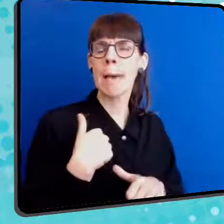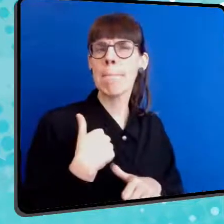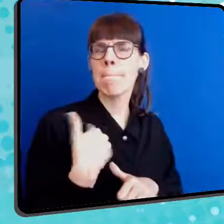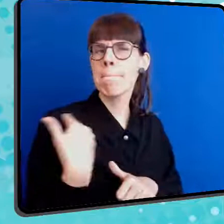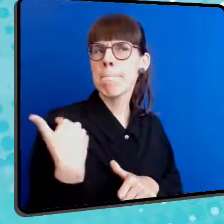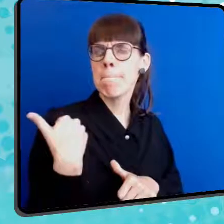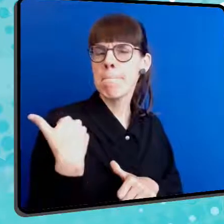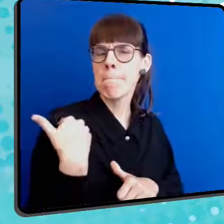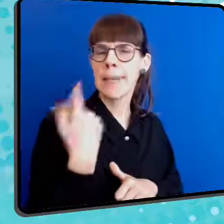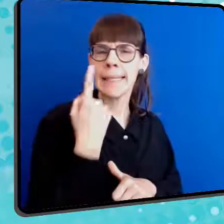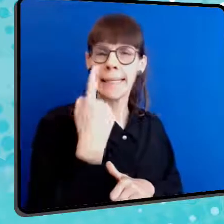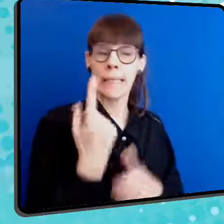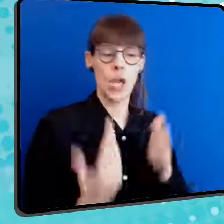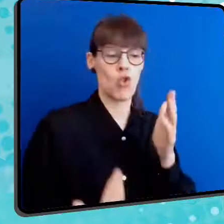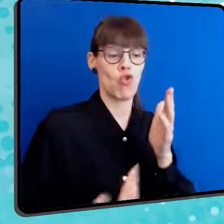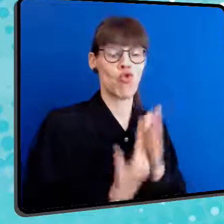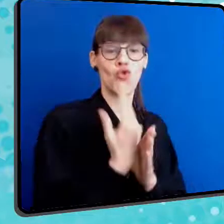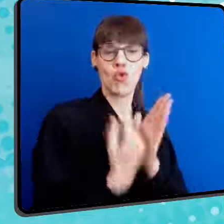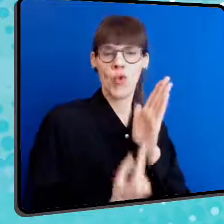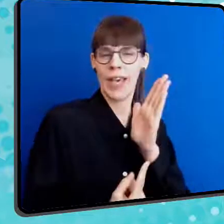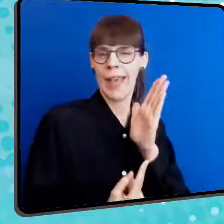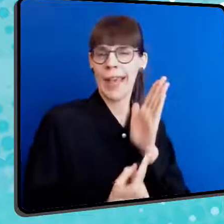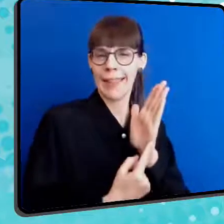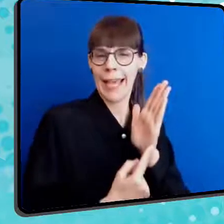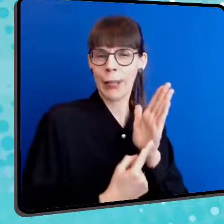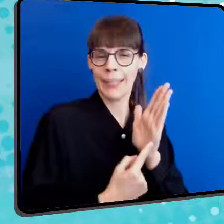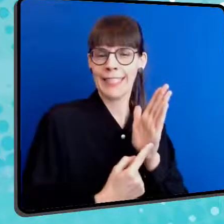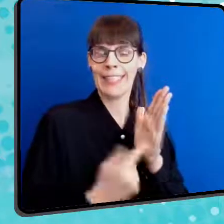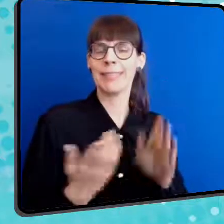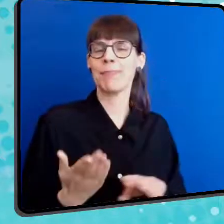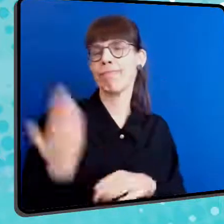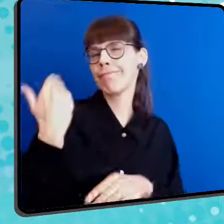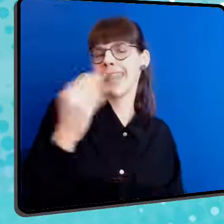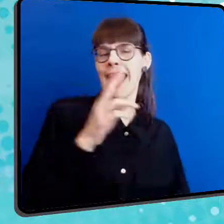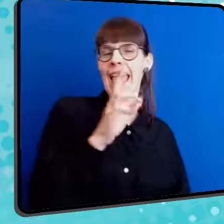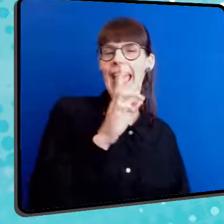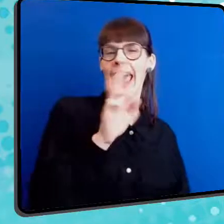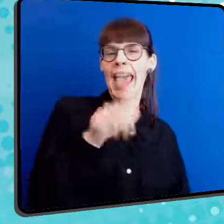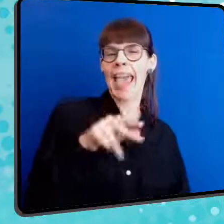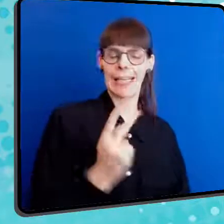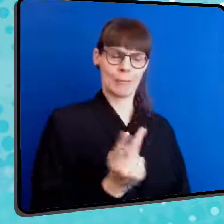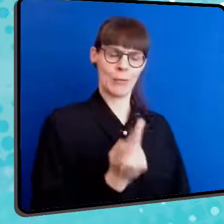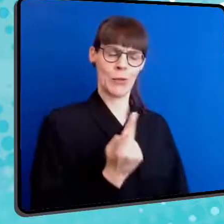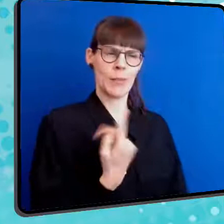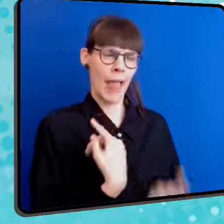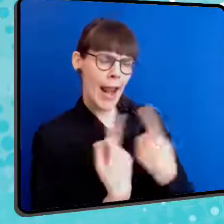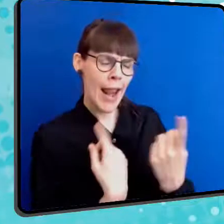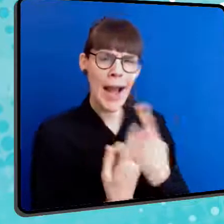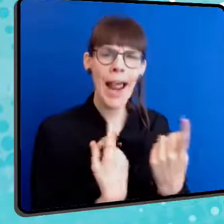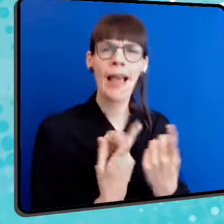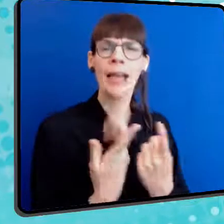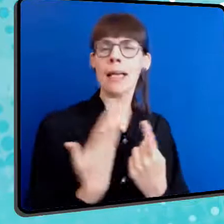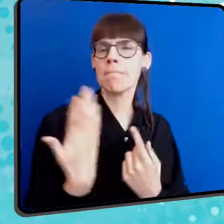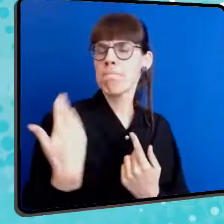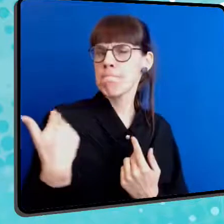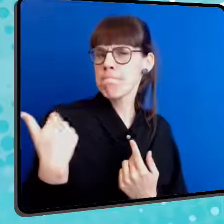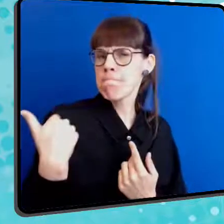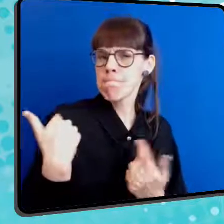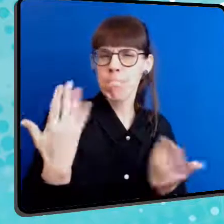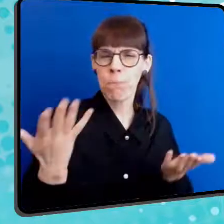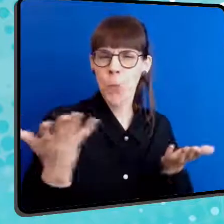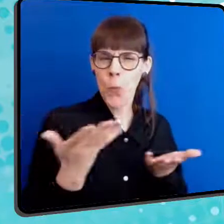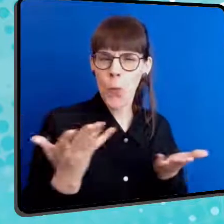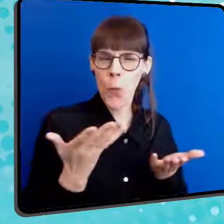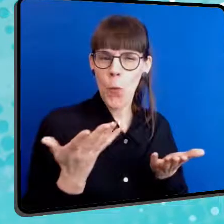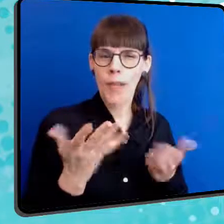Henk, we were talking about this actually recently, that it's like whatever you've worked on recently has kind of probably been maybe something you